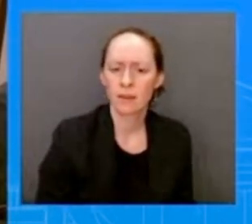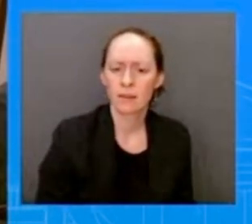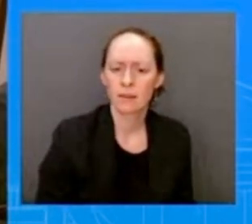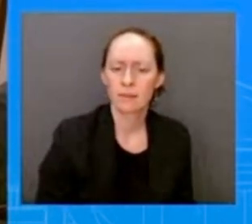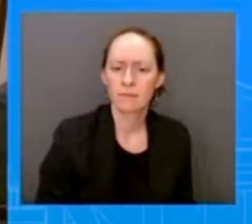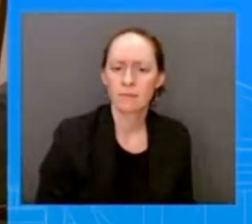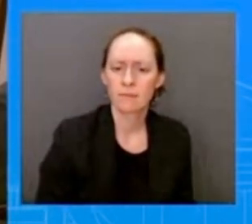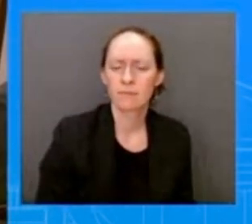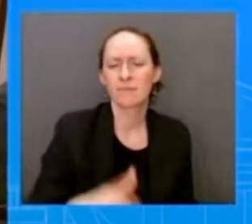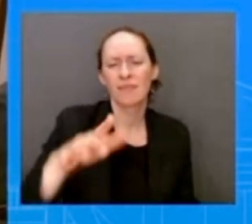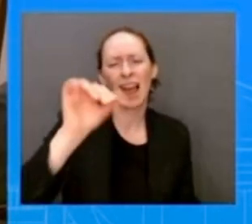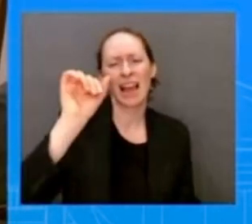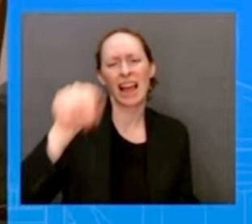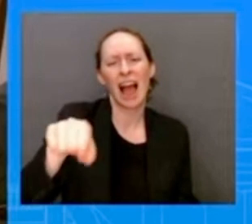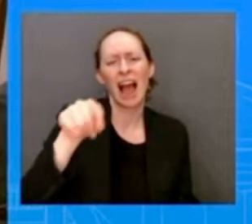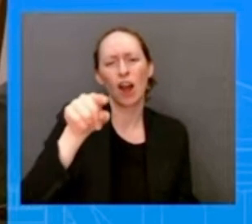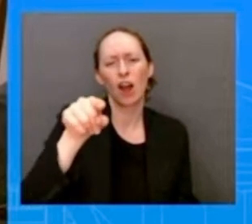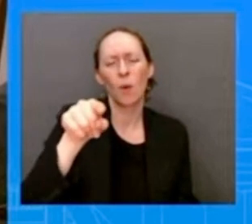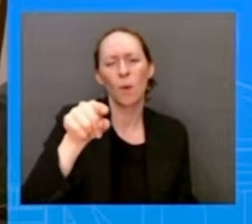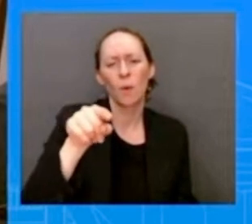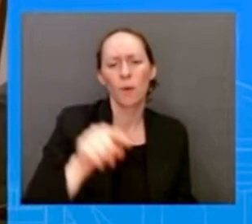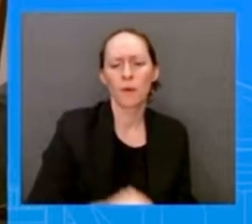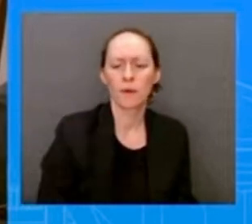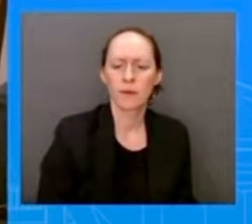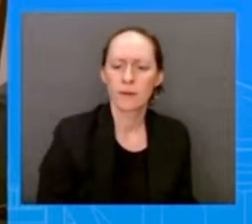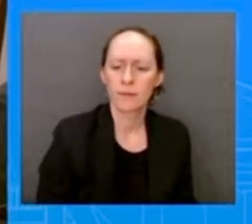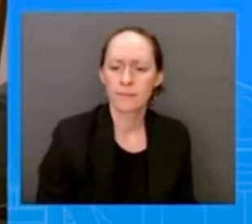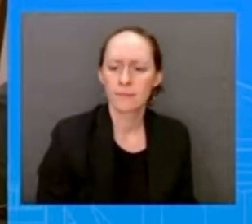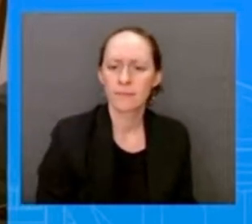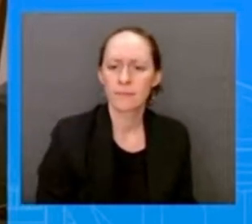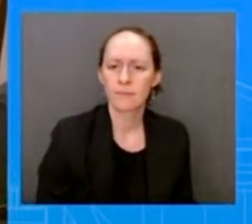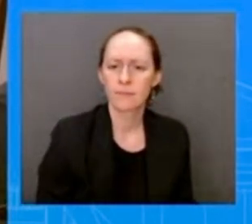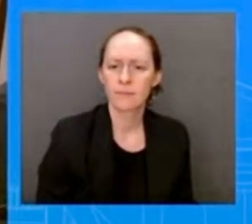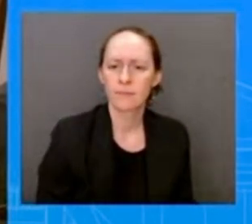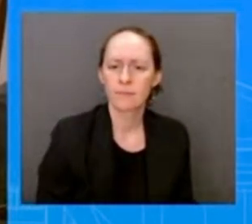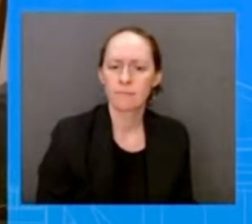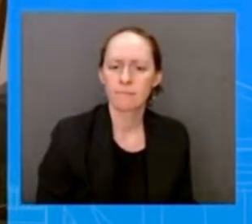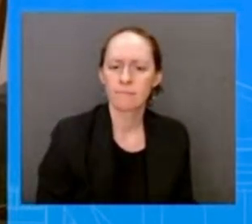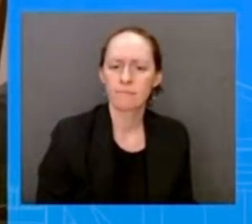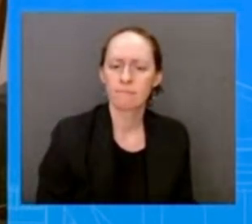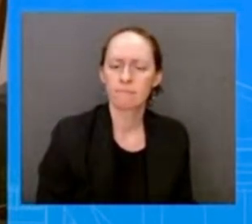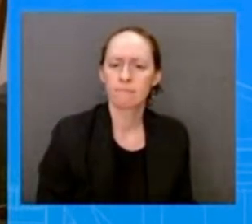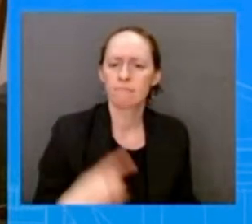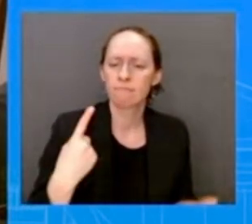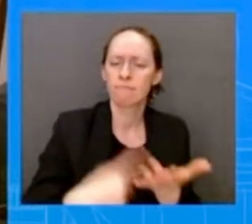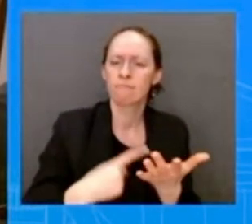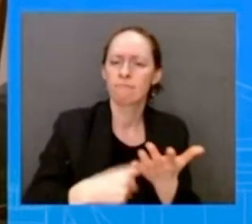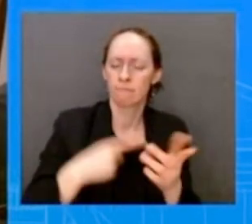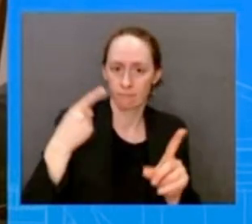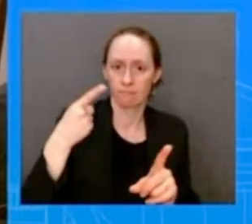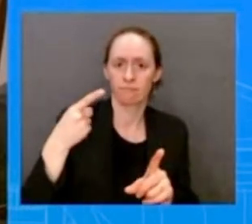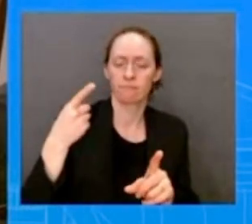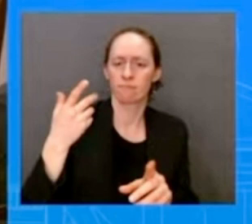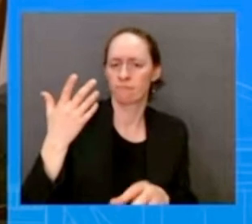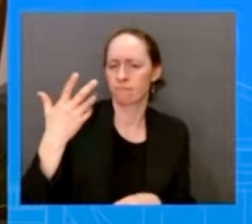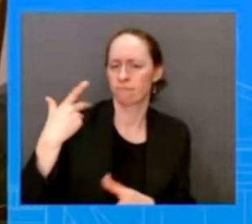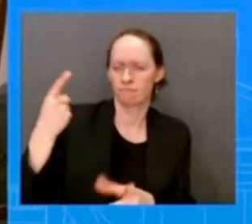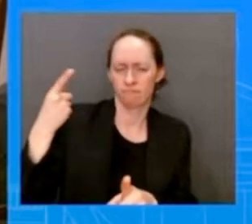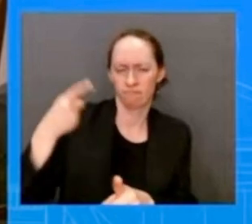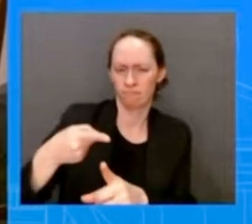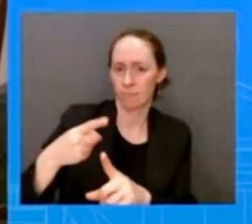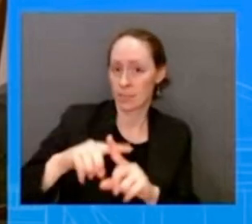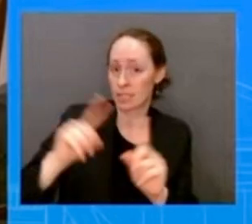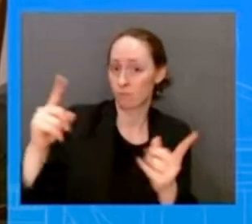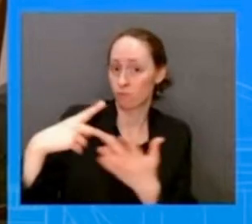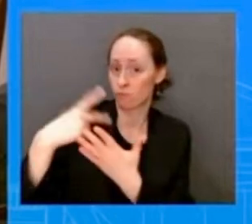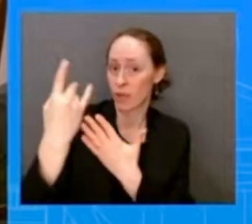in deliberations about this project at this point? And is it accurate, the reporting that White House officials have been telling folks that they're looking at banning